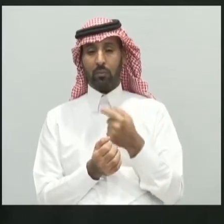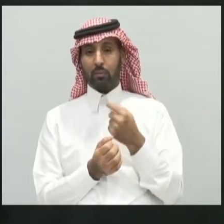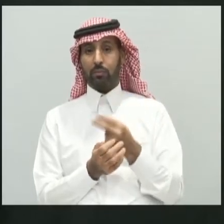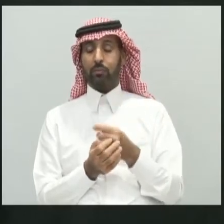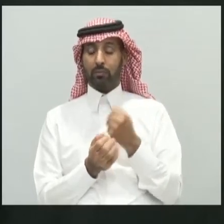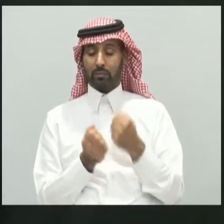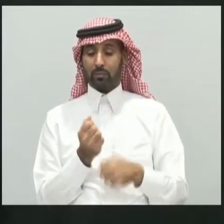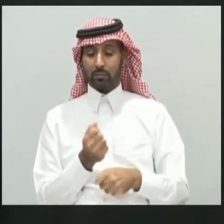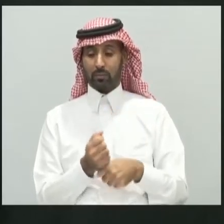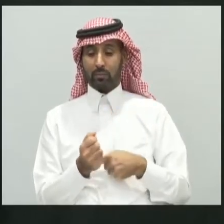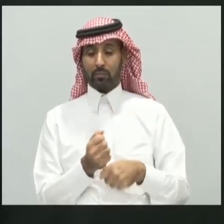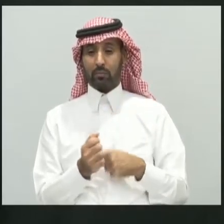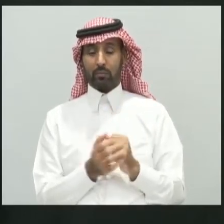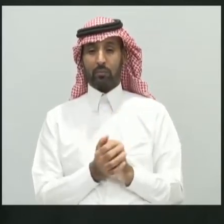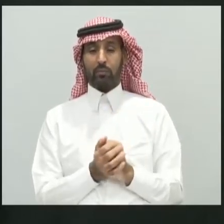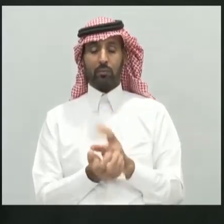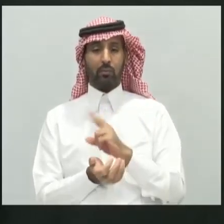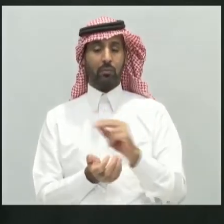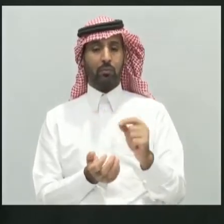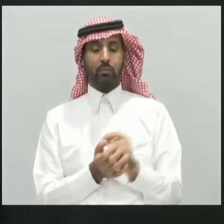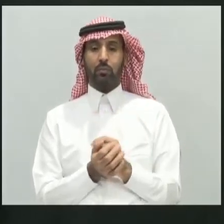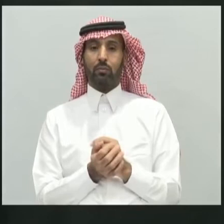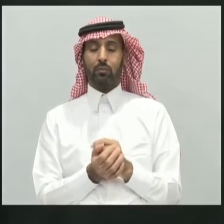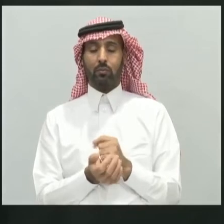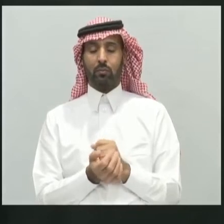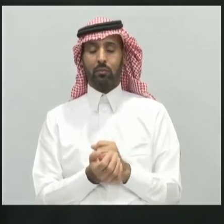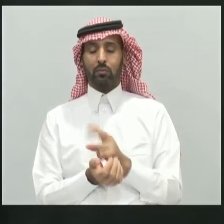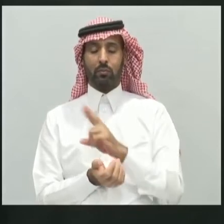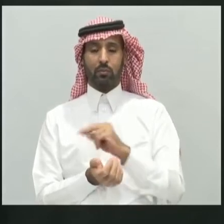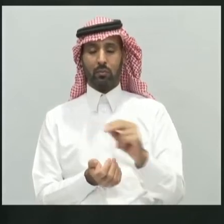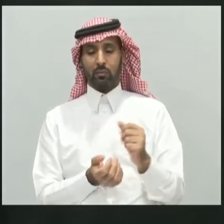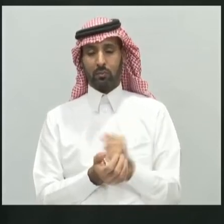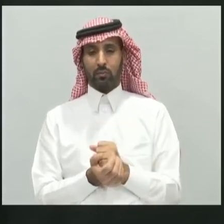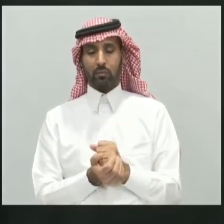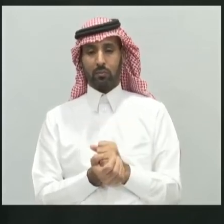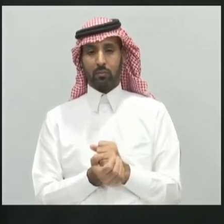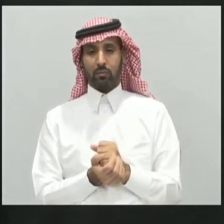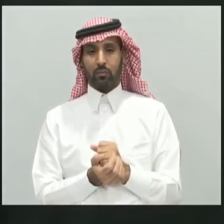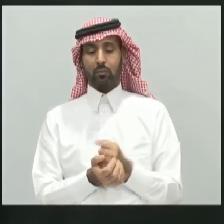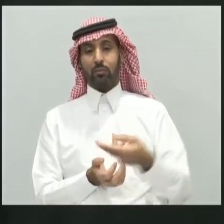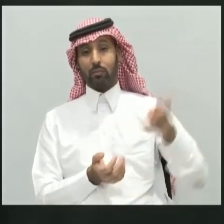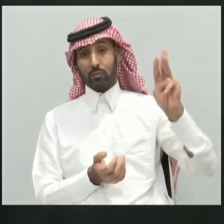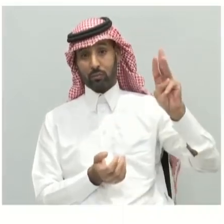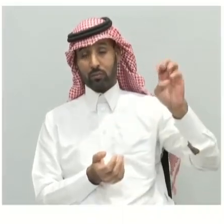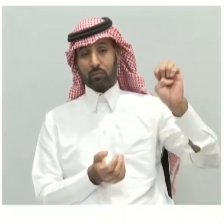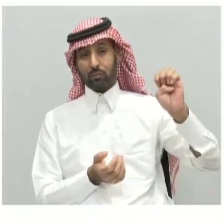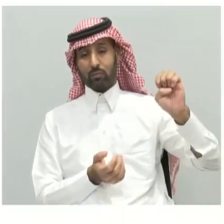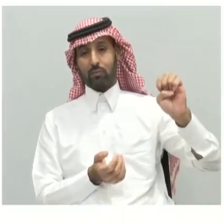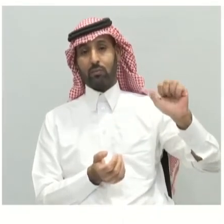born in Jeddah. So all of these are examples using was born.